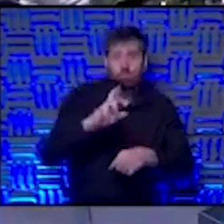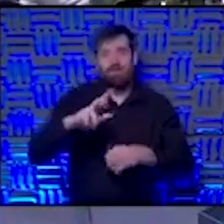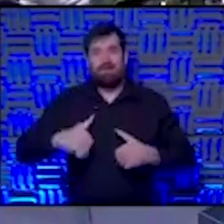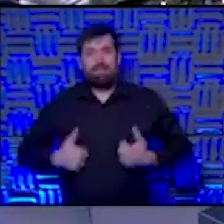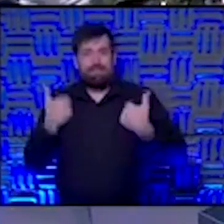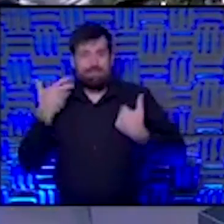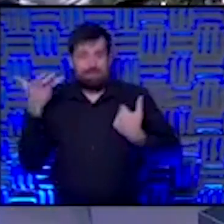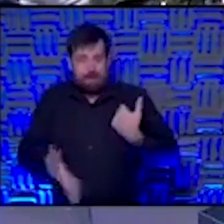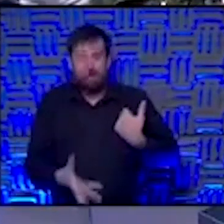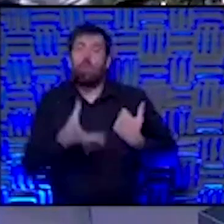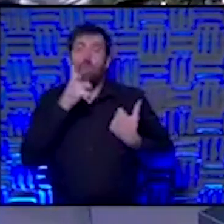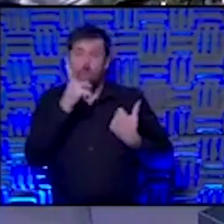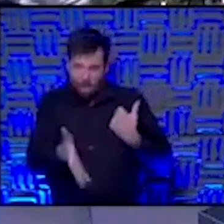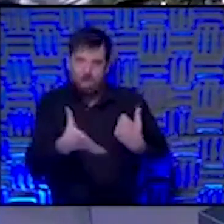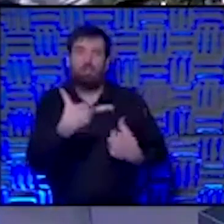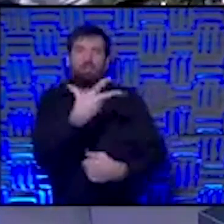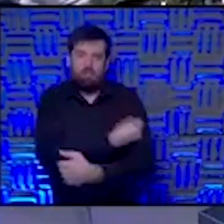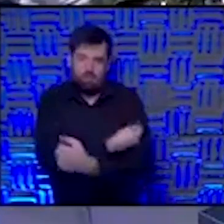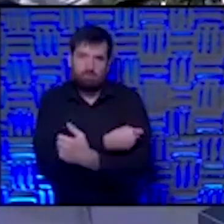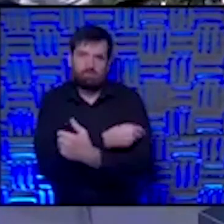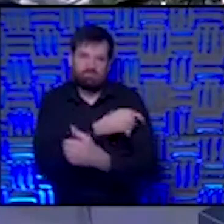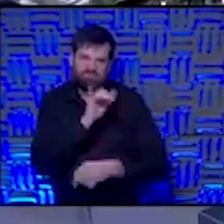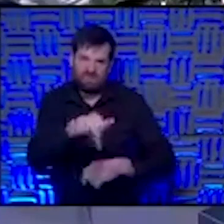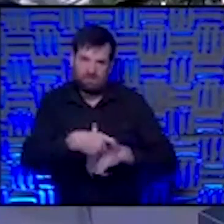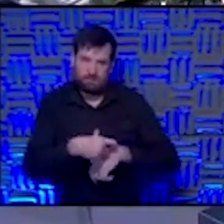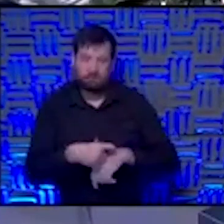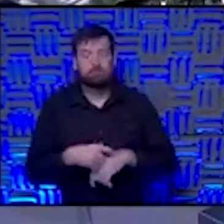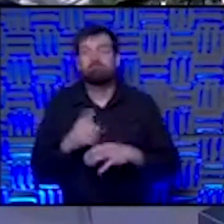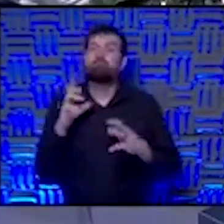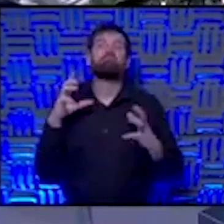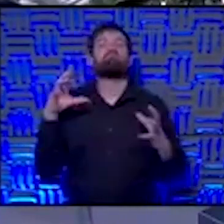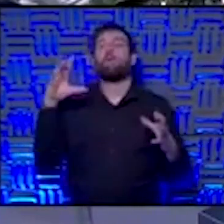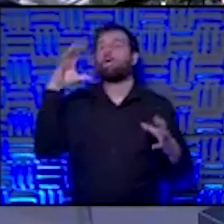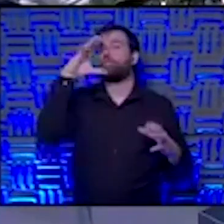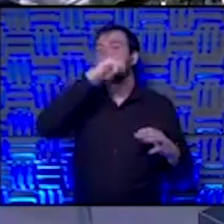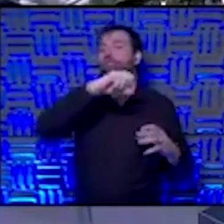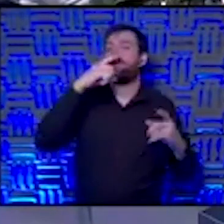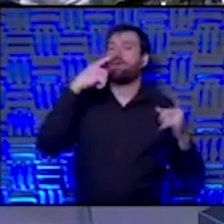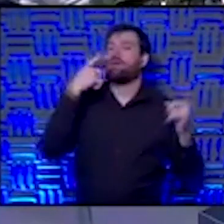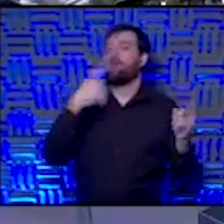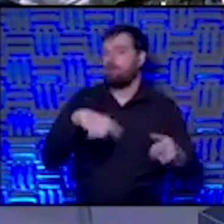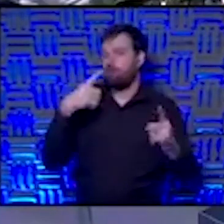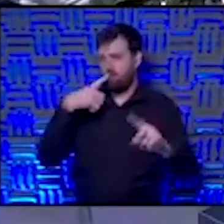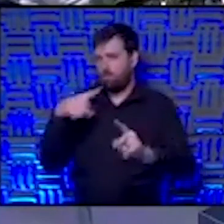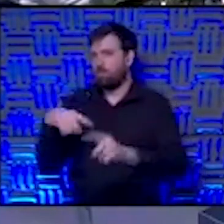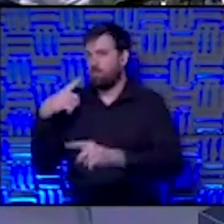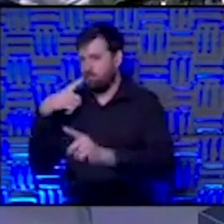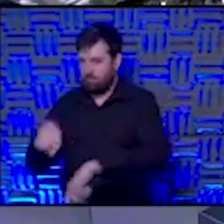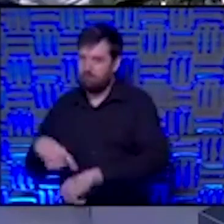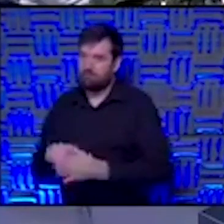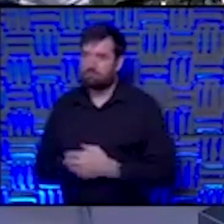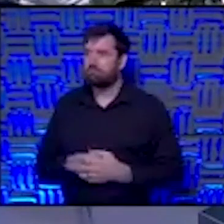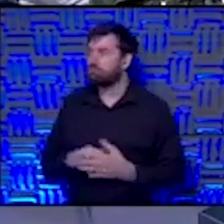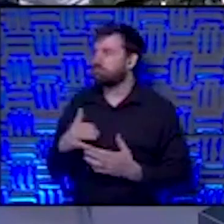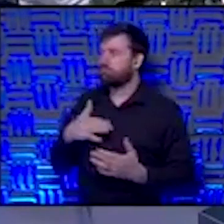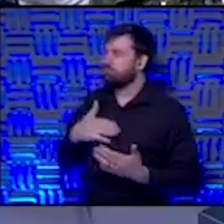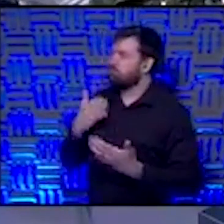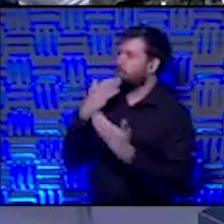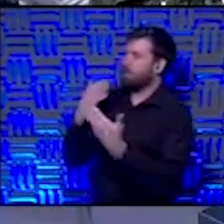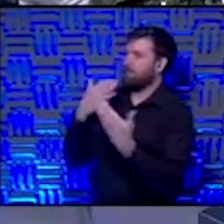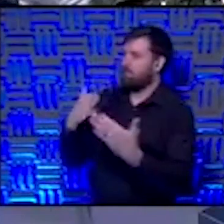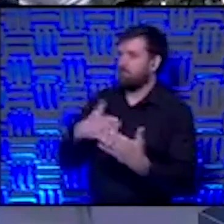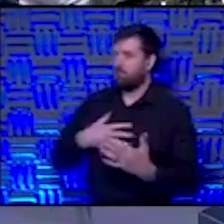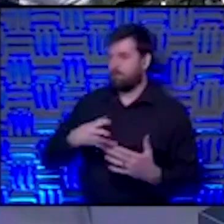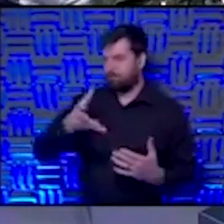building will get vaccinated at that time, assuming the consents are all signed by all the responsible parties. And I'm so thankful